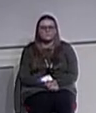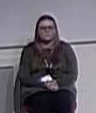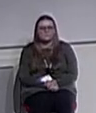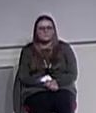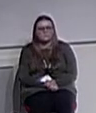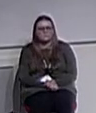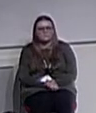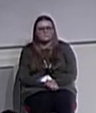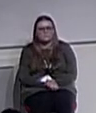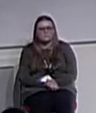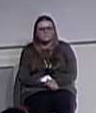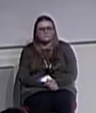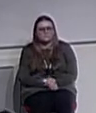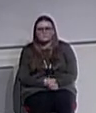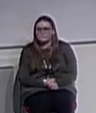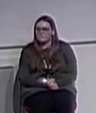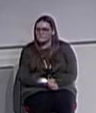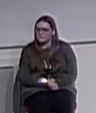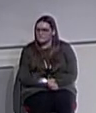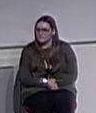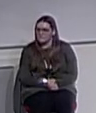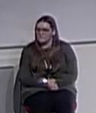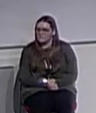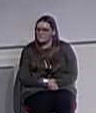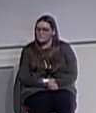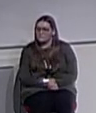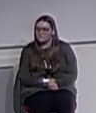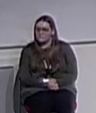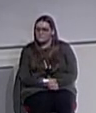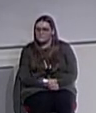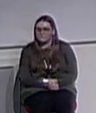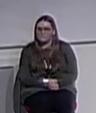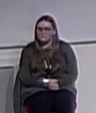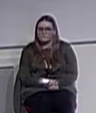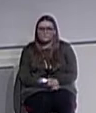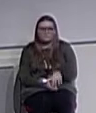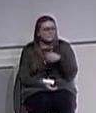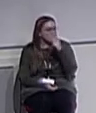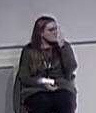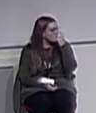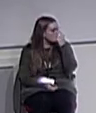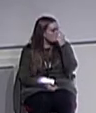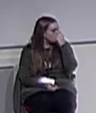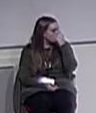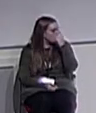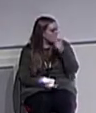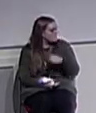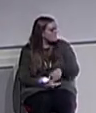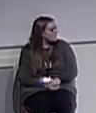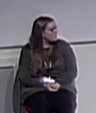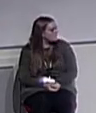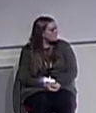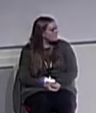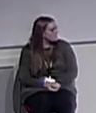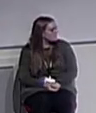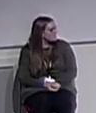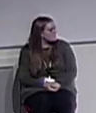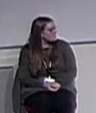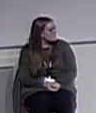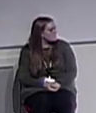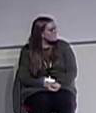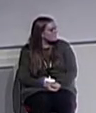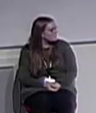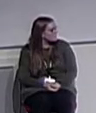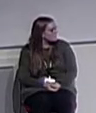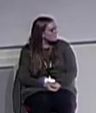exact disease type and likely response to particular treatments. It's like developing a new ultra-specific highlighter which can be used to highlight a